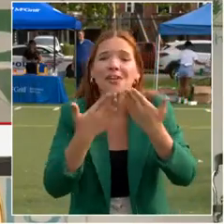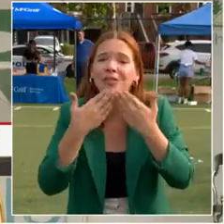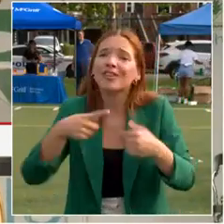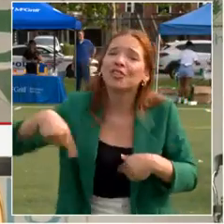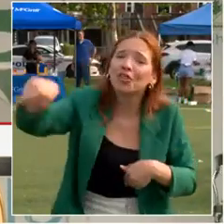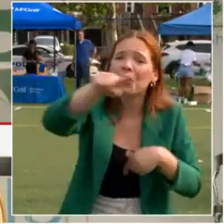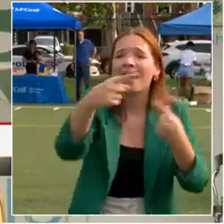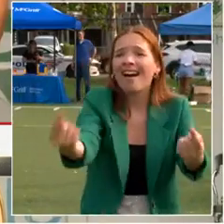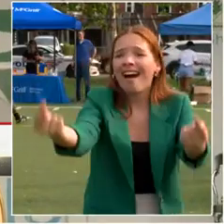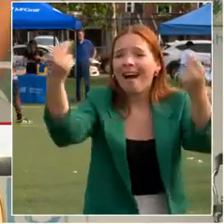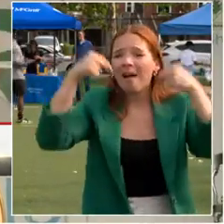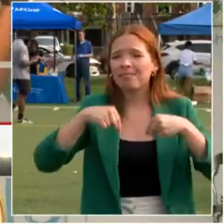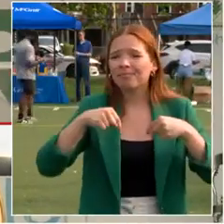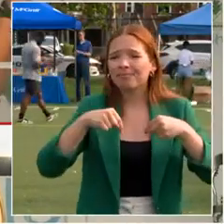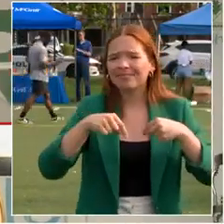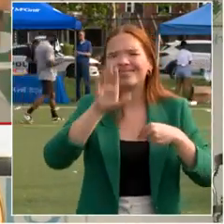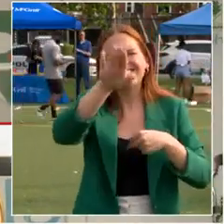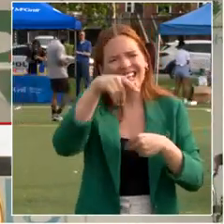of applause.